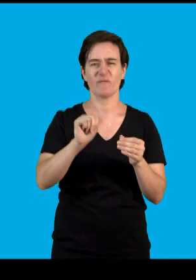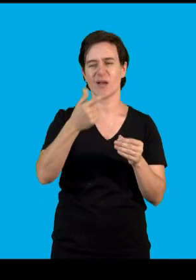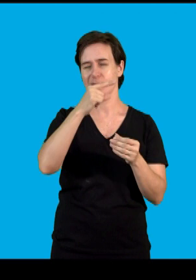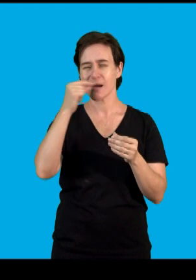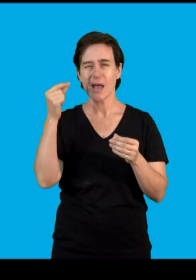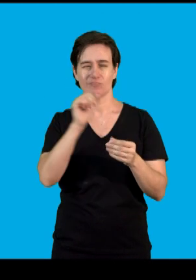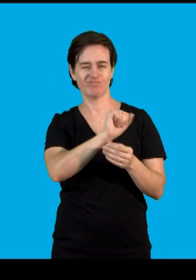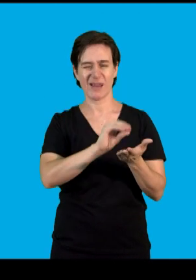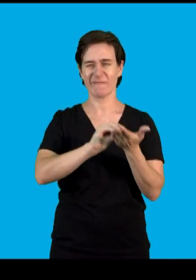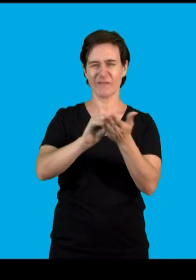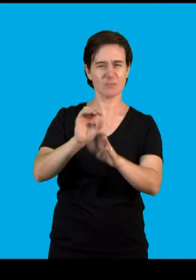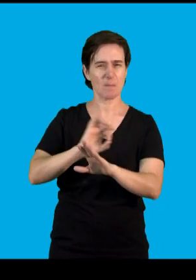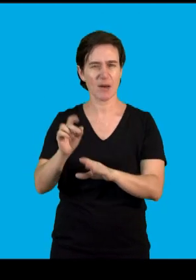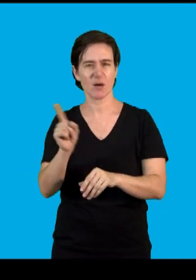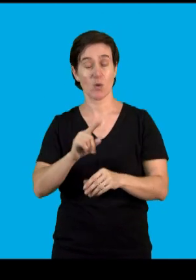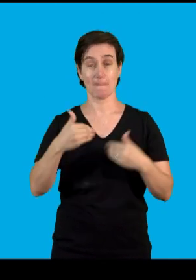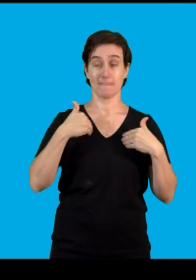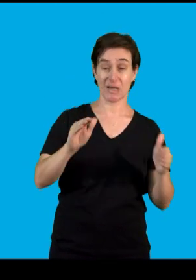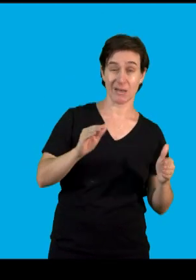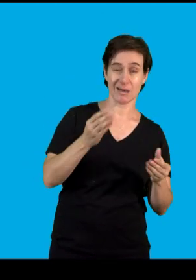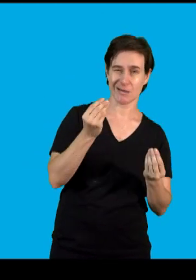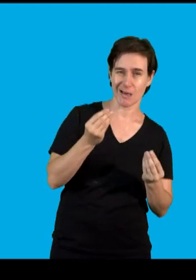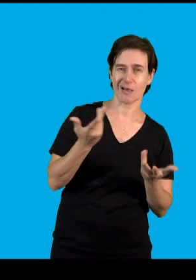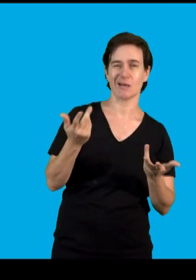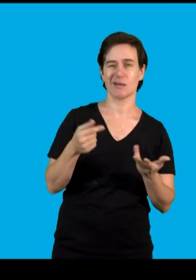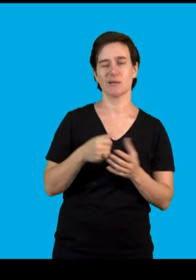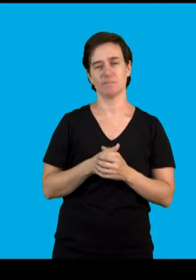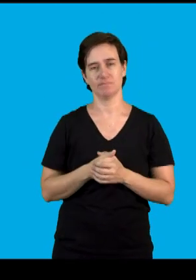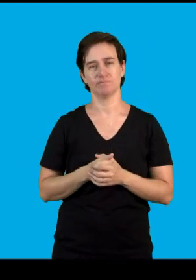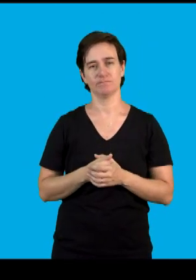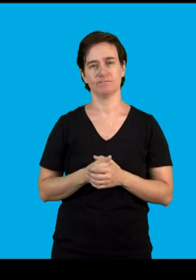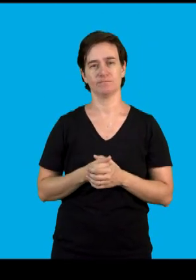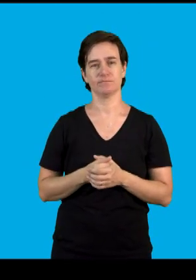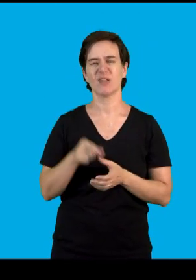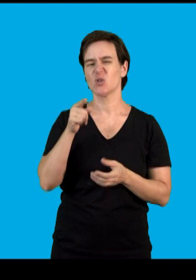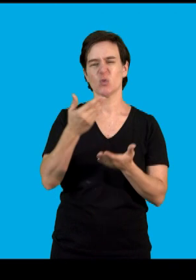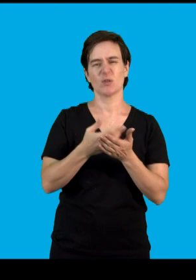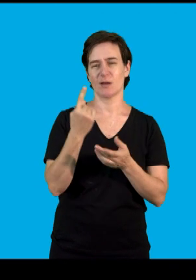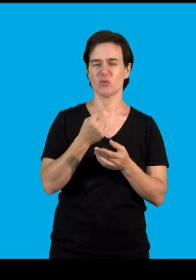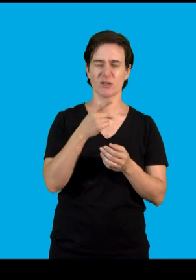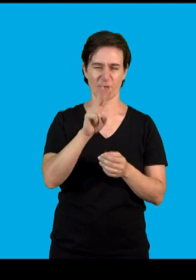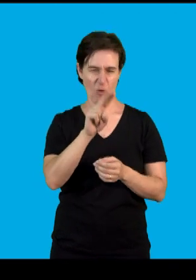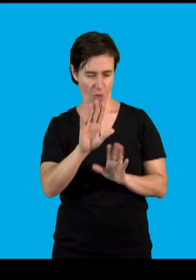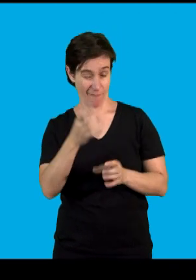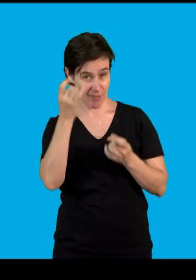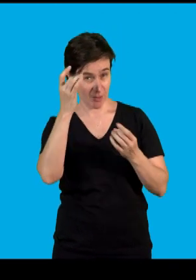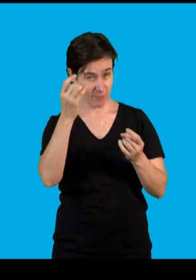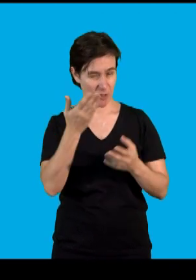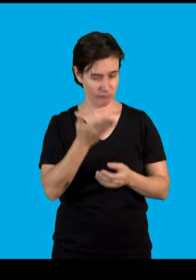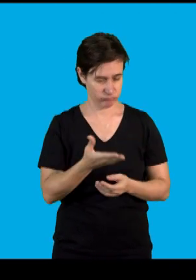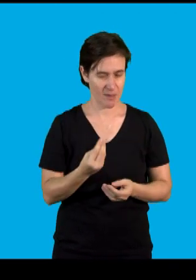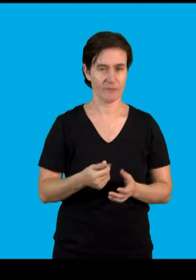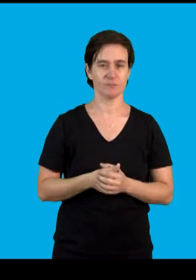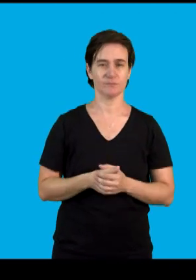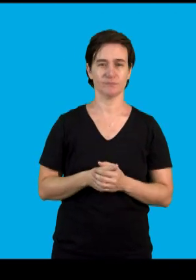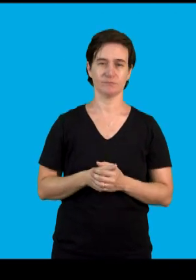of the investment plan, the start date, and you can go and look at all the other information